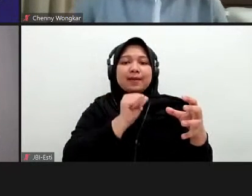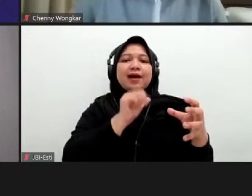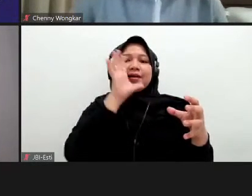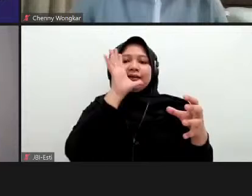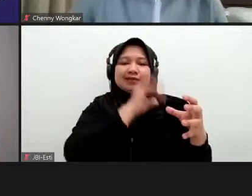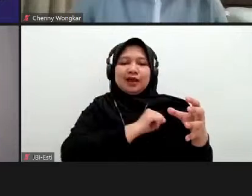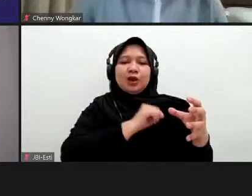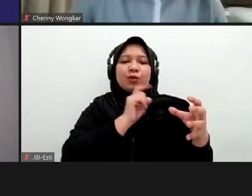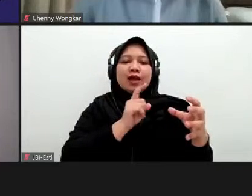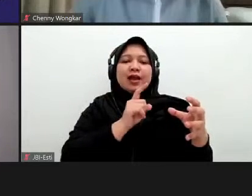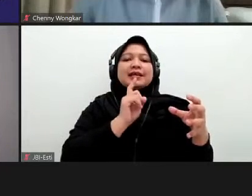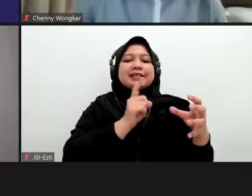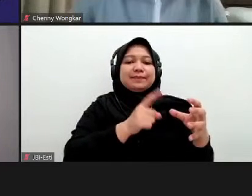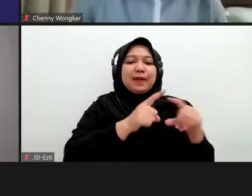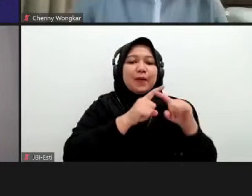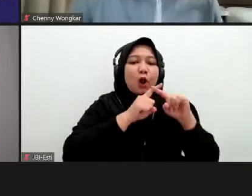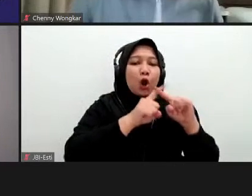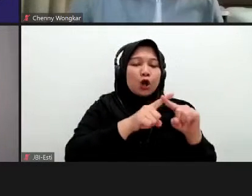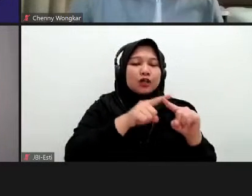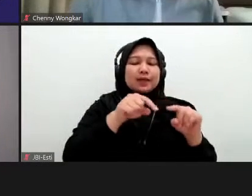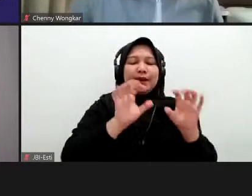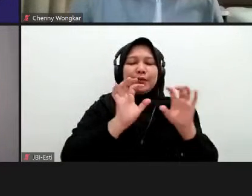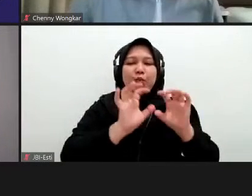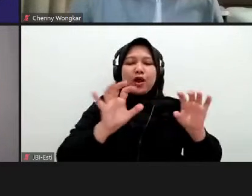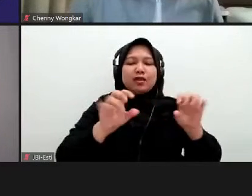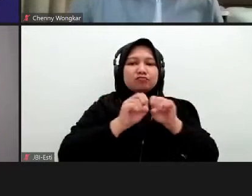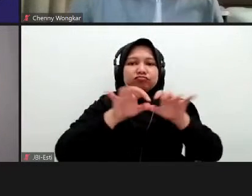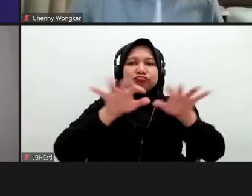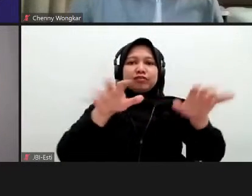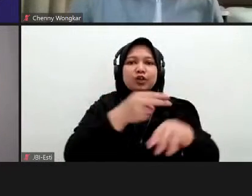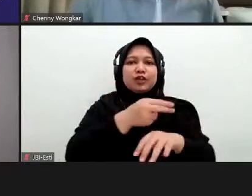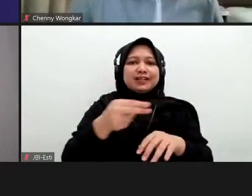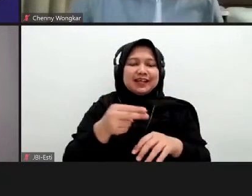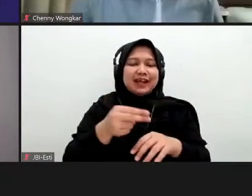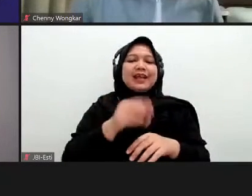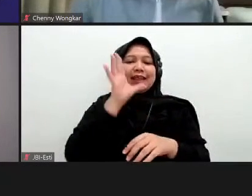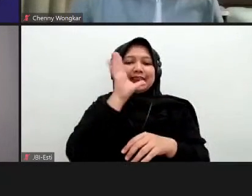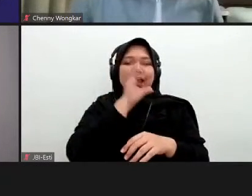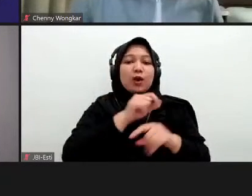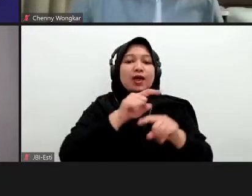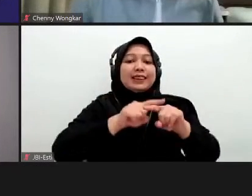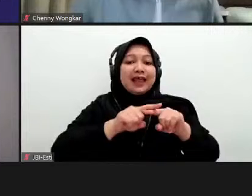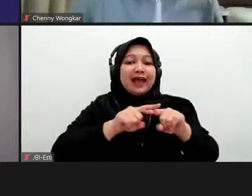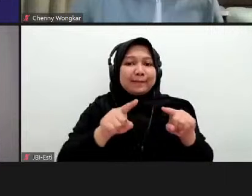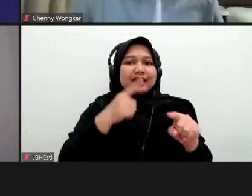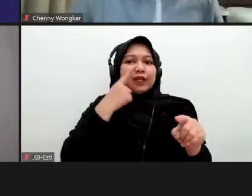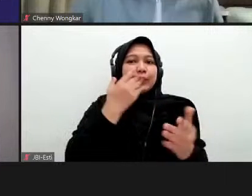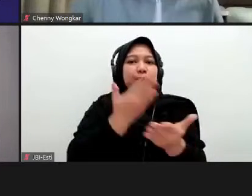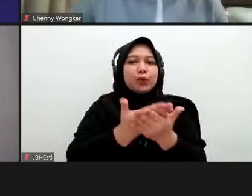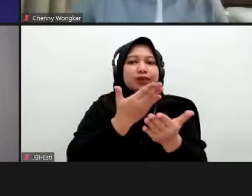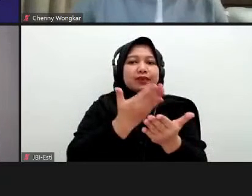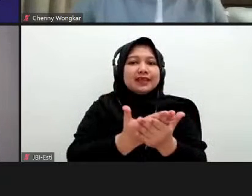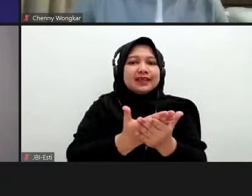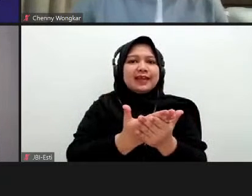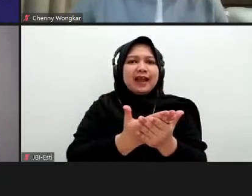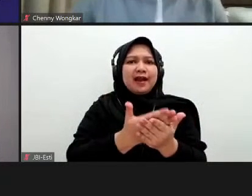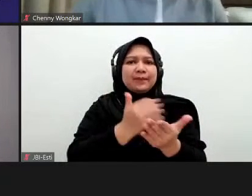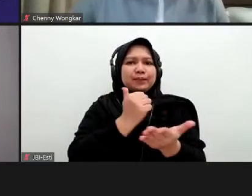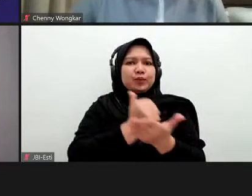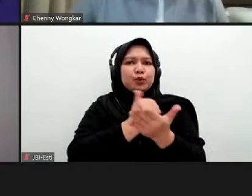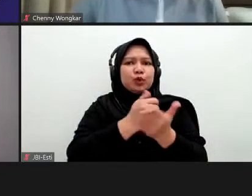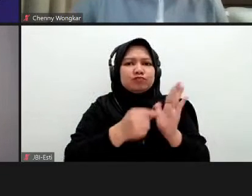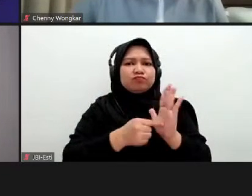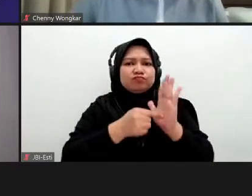we know that there are so many hoax happens in Indonesia, but we never get the